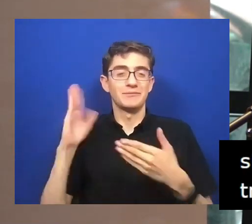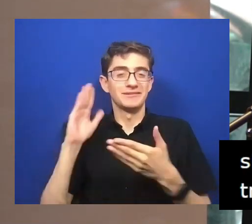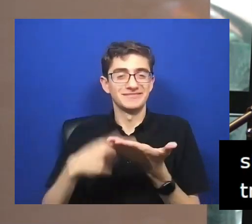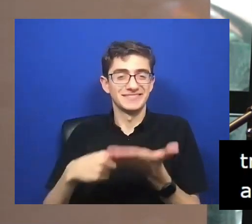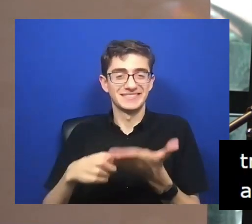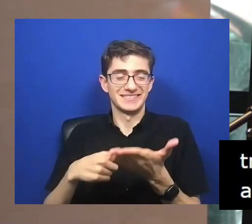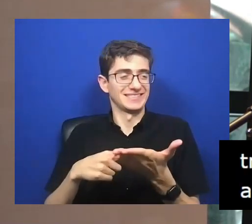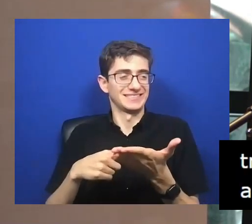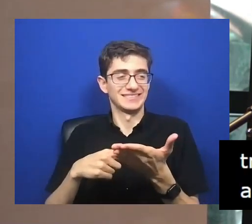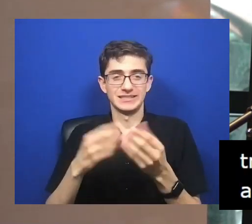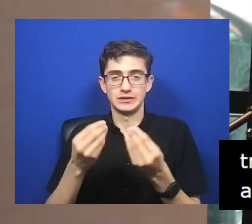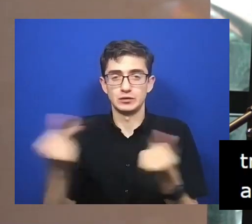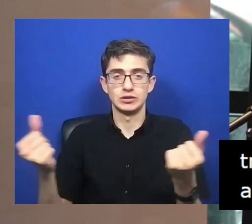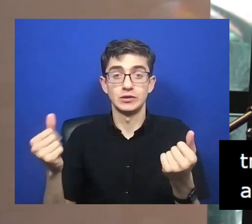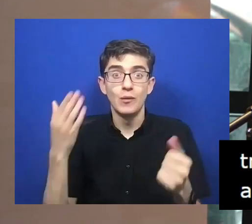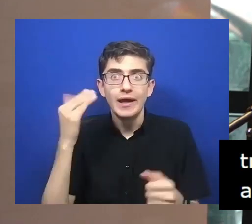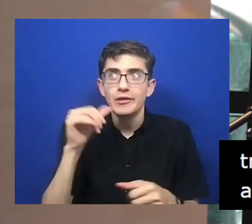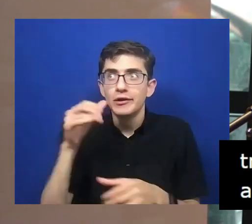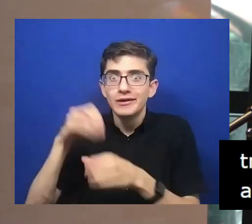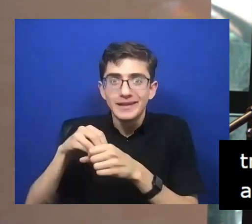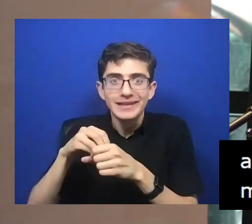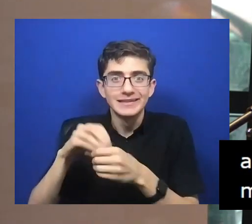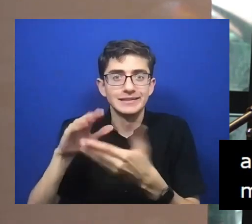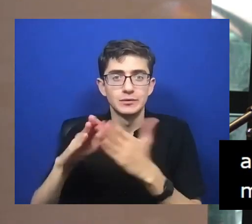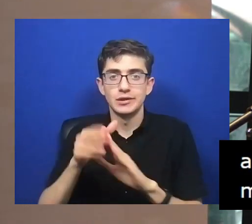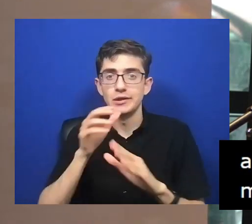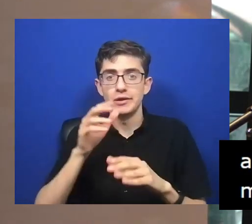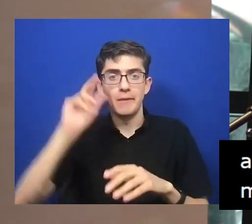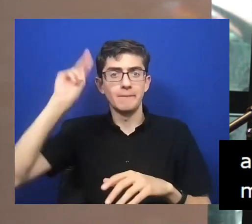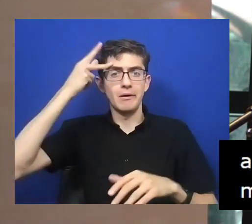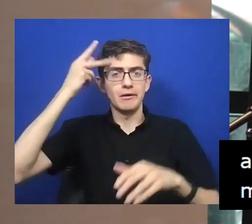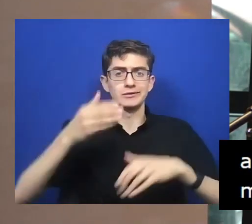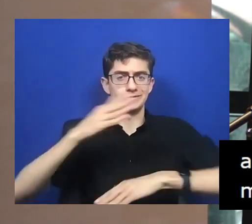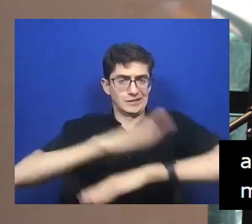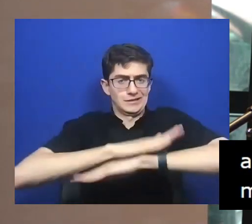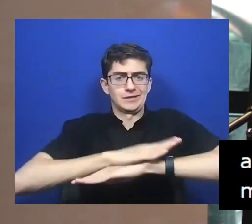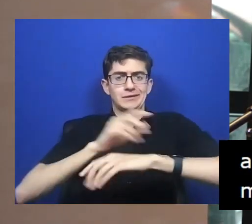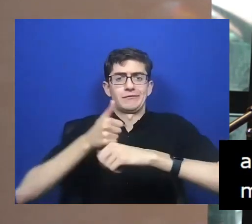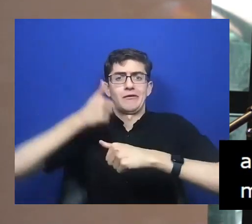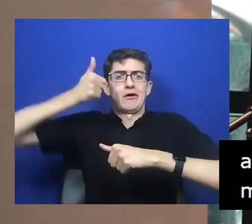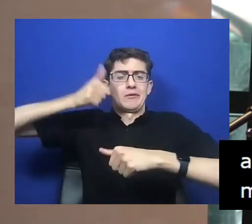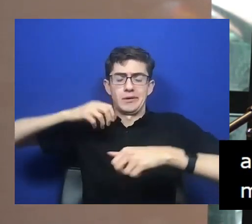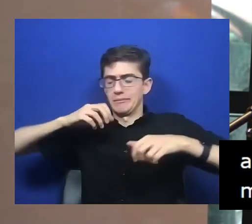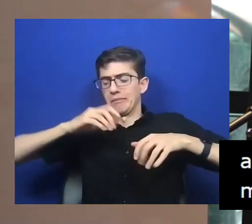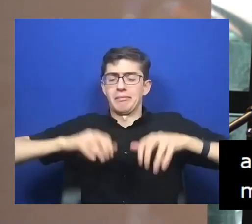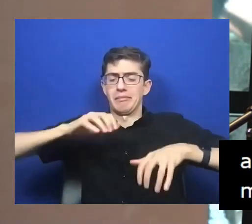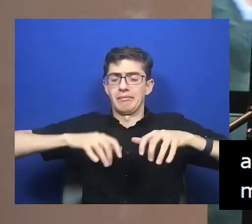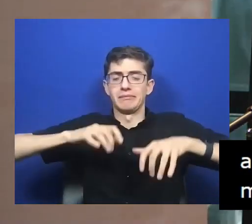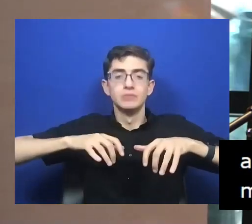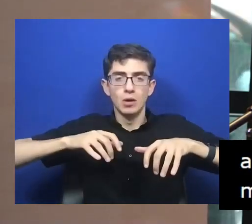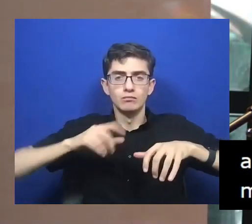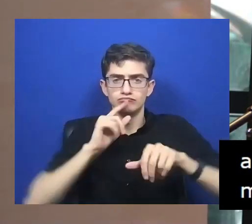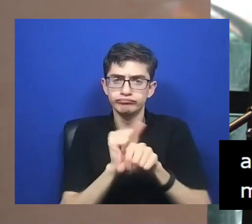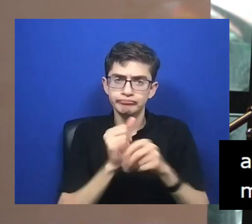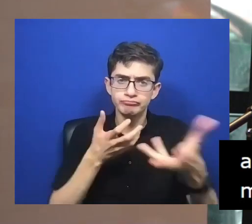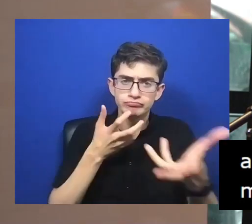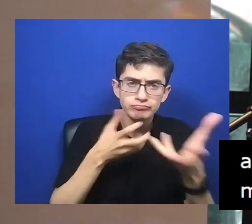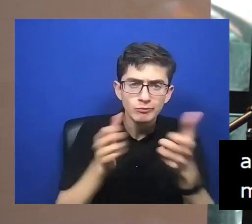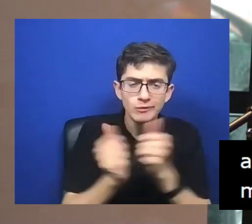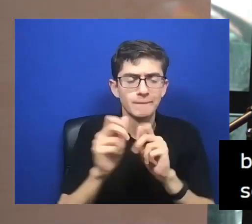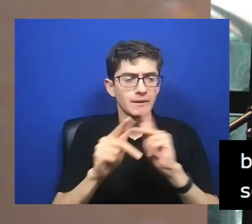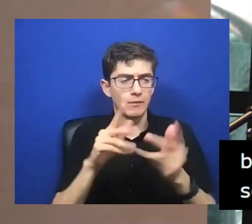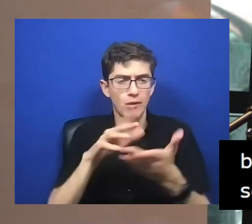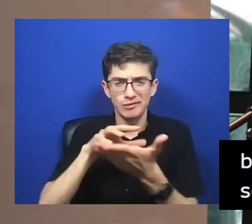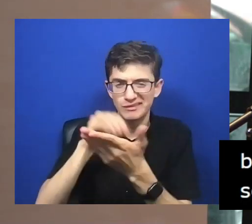policy desk, right? They're not far away. They're actually engaged and learning with people as to what the needs are. When this money